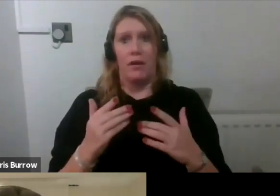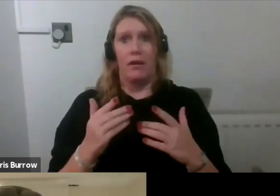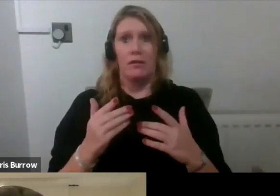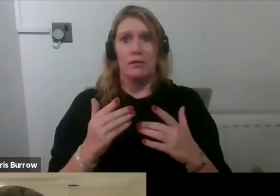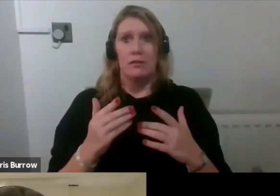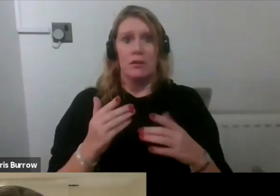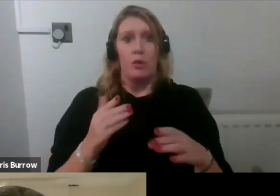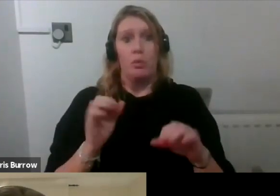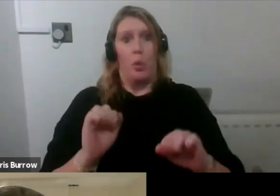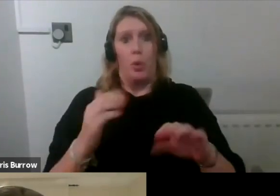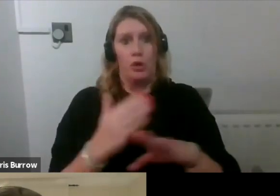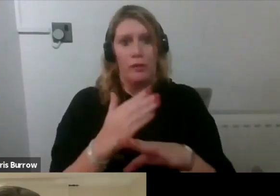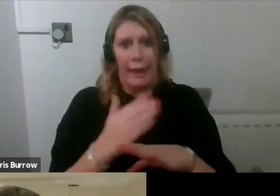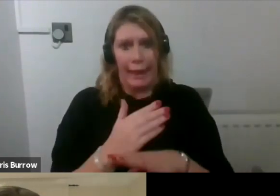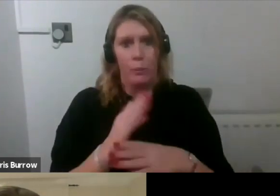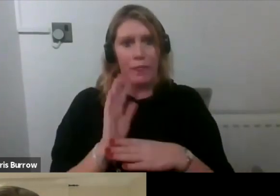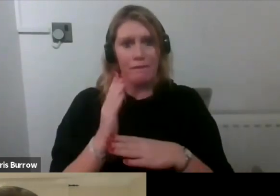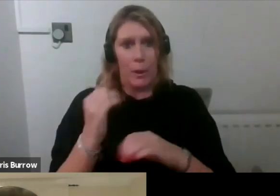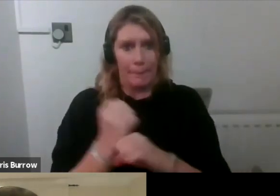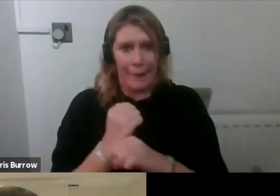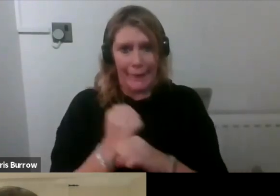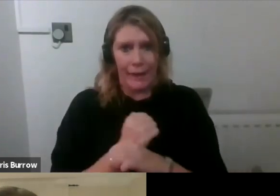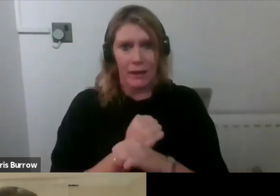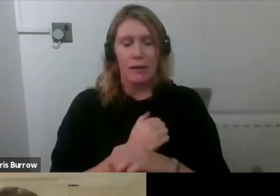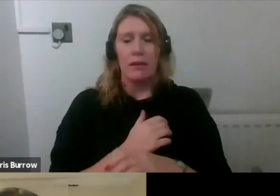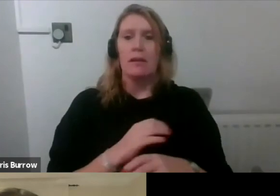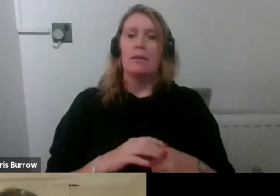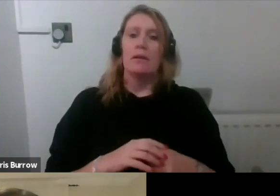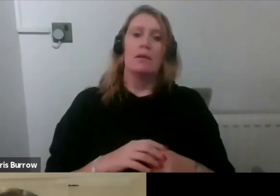films open on YouTube and on the website with the